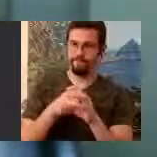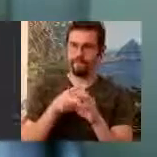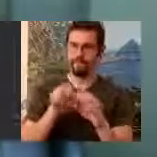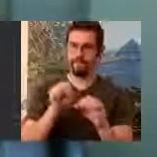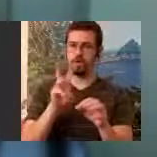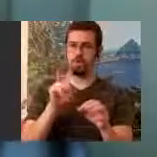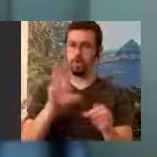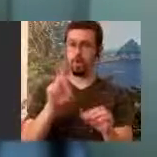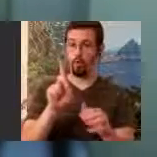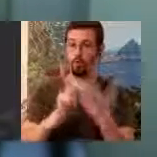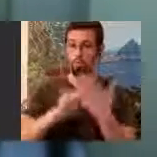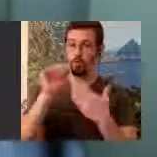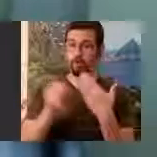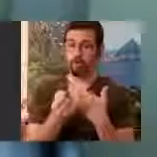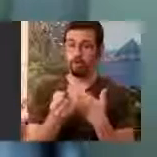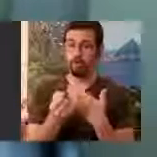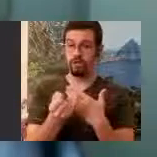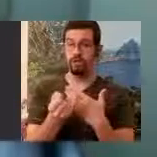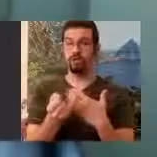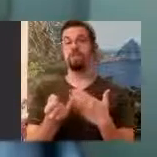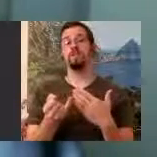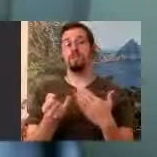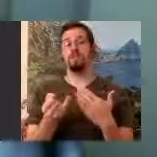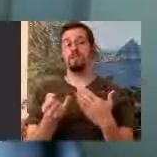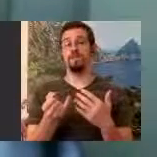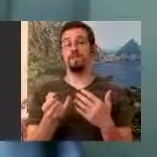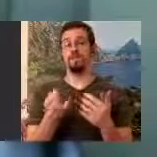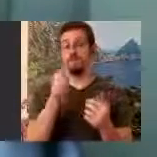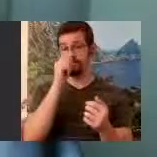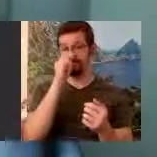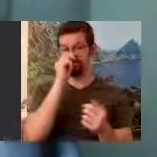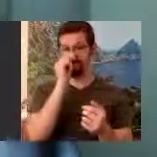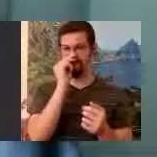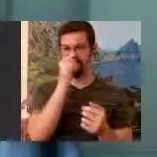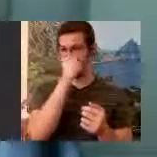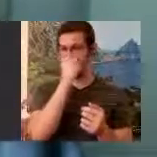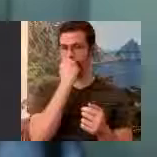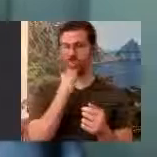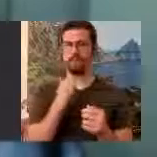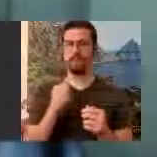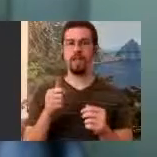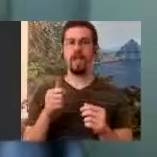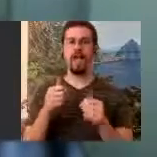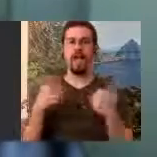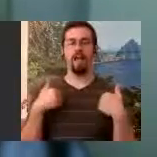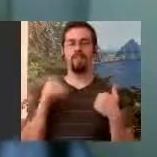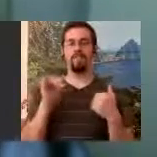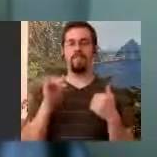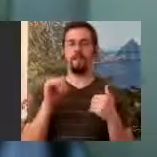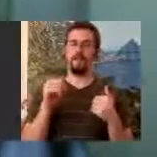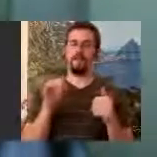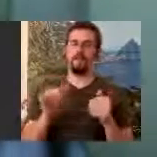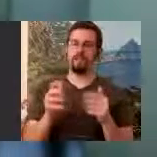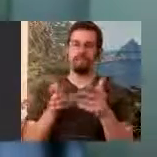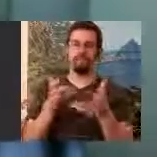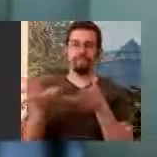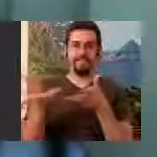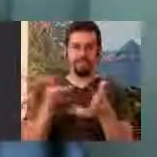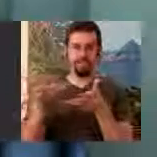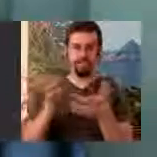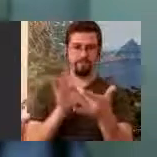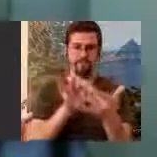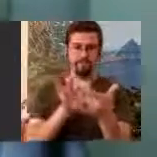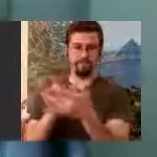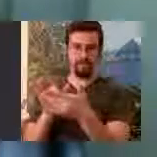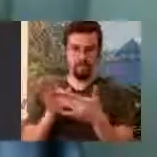the human part of this project. Yeah. I think that human-computer interaction is one of the